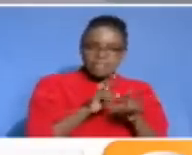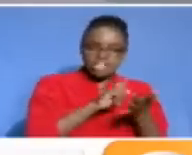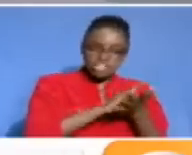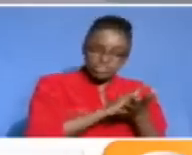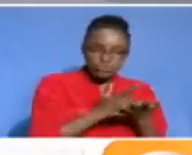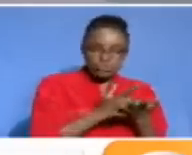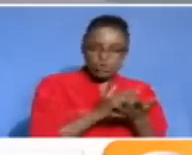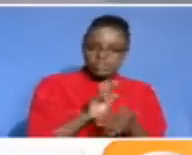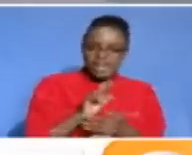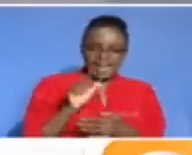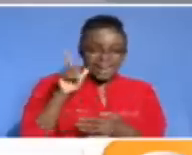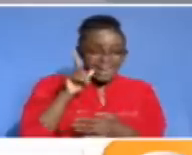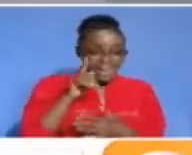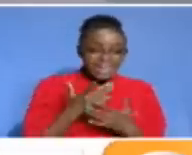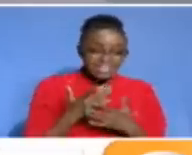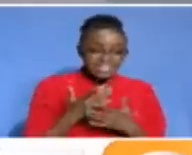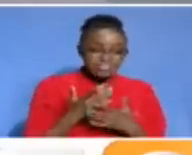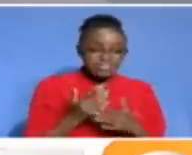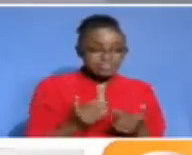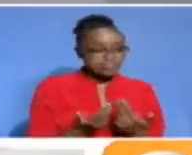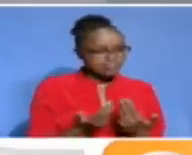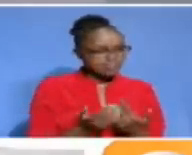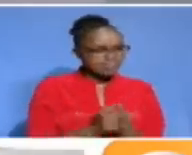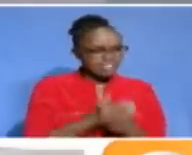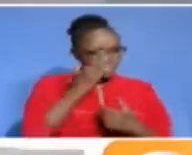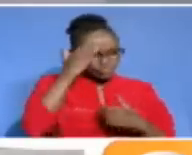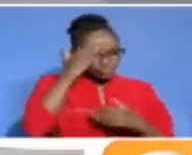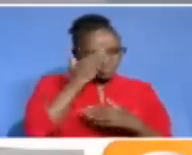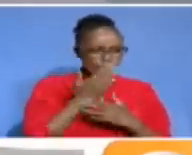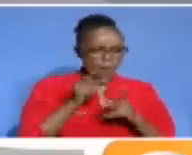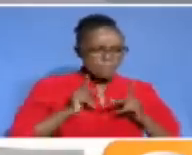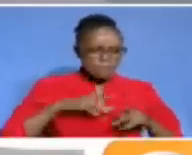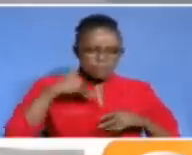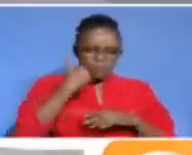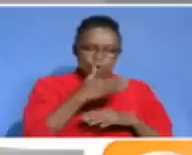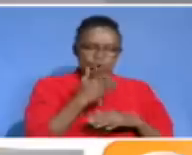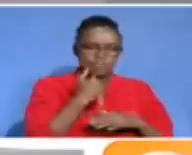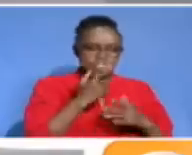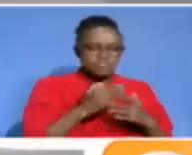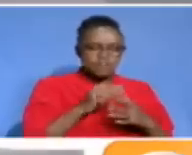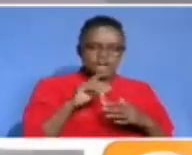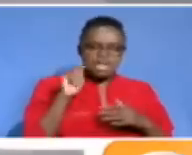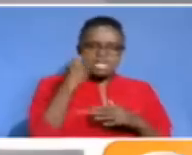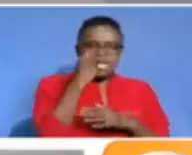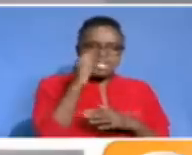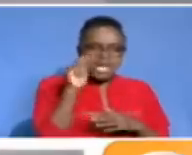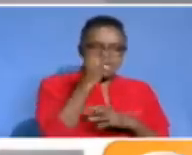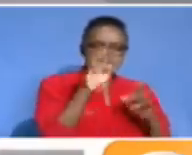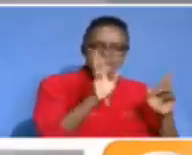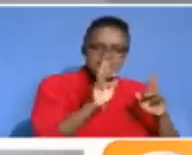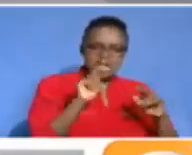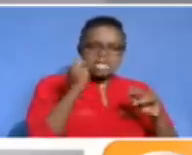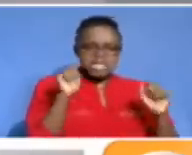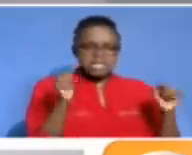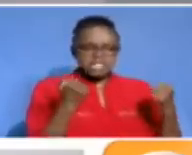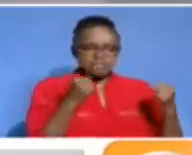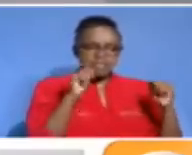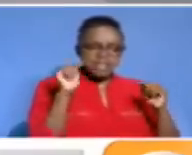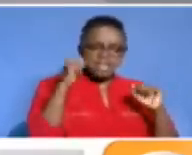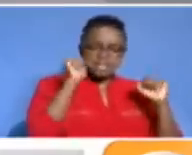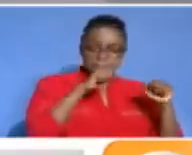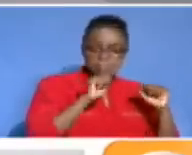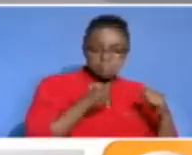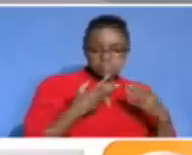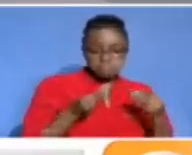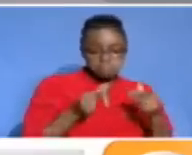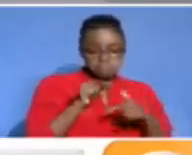happens in Bombay. You know? So, but people only see, oh, Kenya. Is Kenya prepared? Is Kenya safe? Can Kenya cope with